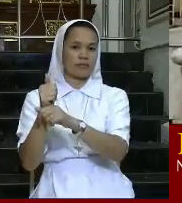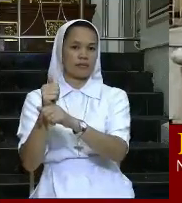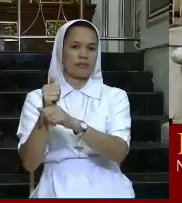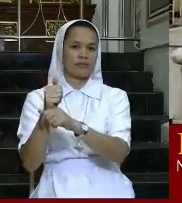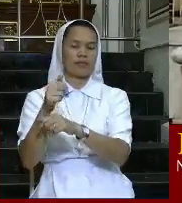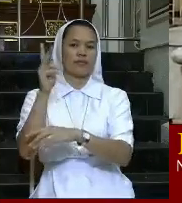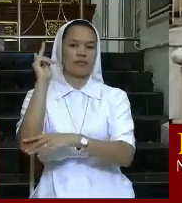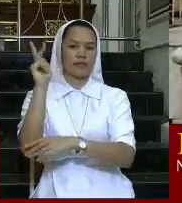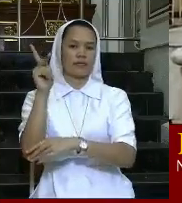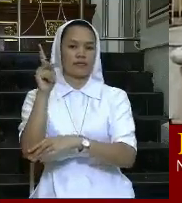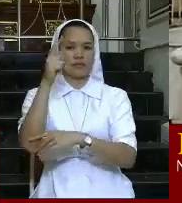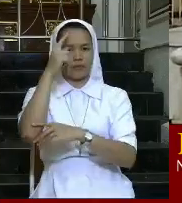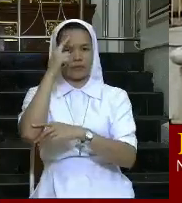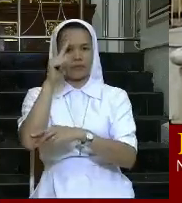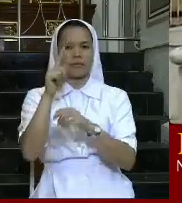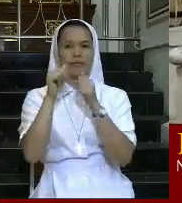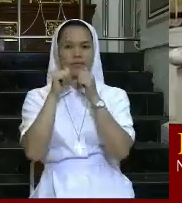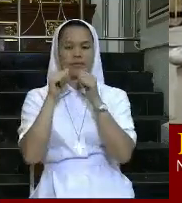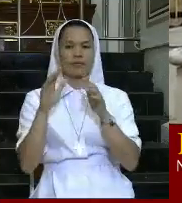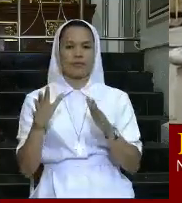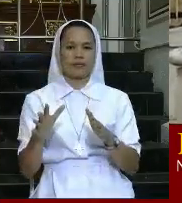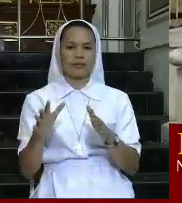for the blessing.